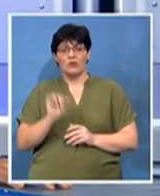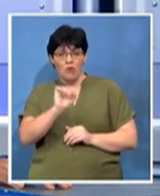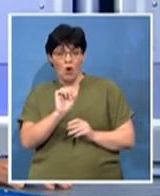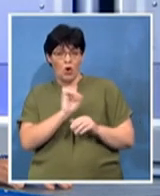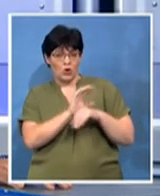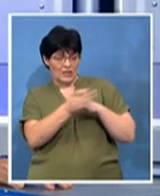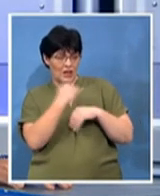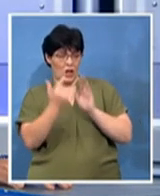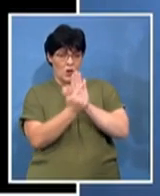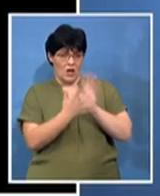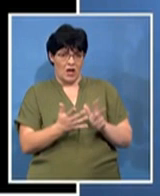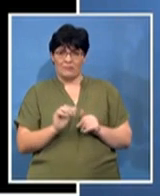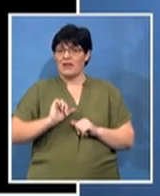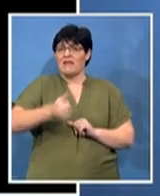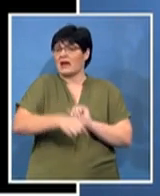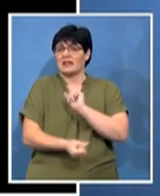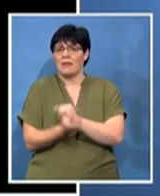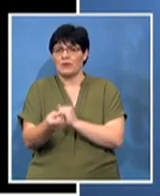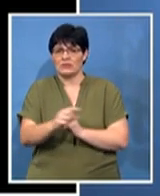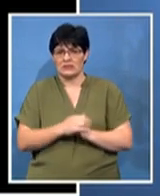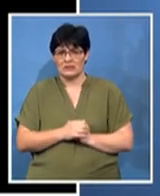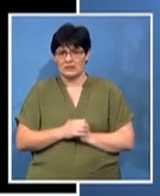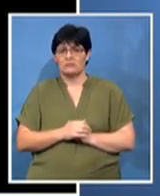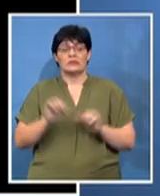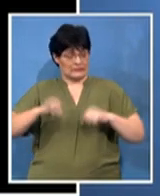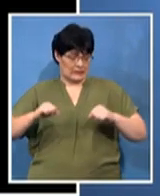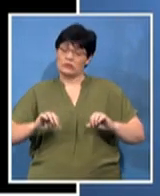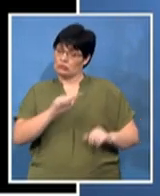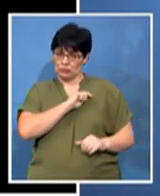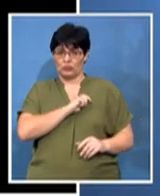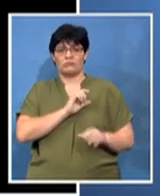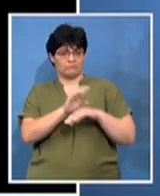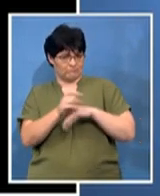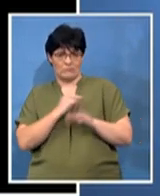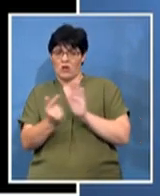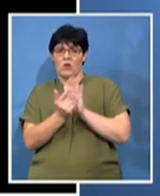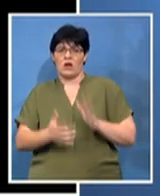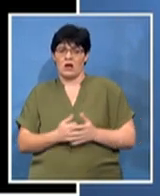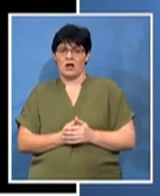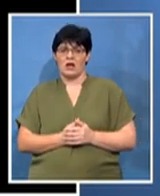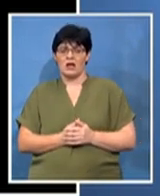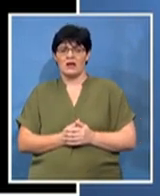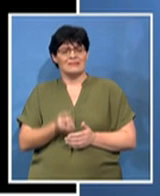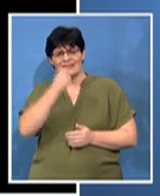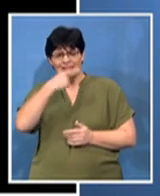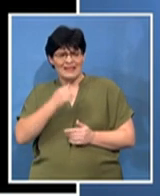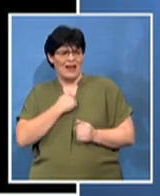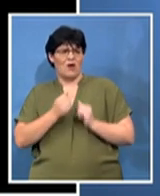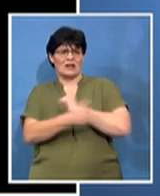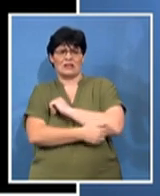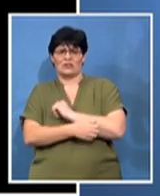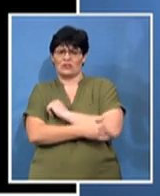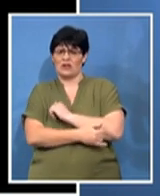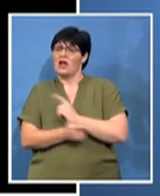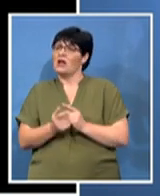are definitely consulting with our lawyers. You know, it is very sad in our country that in order for justice to happen, we always have to be running to the